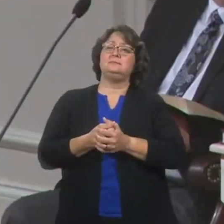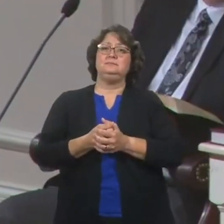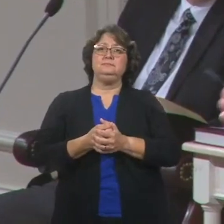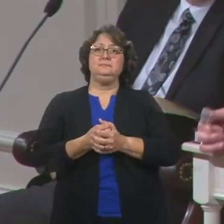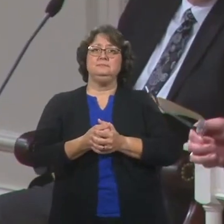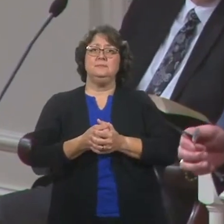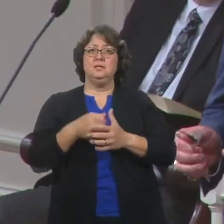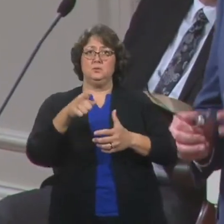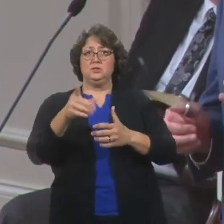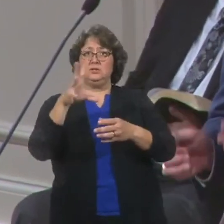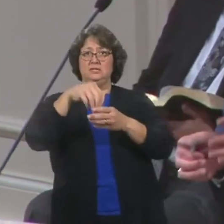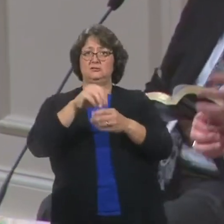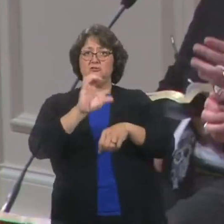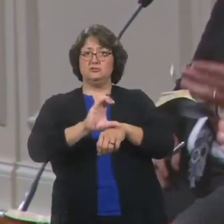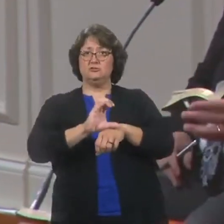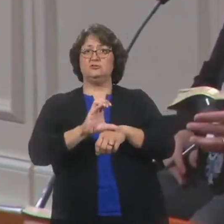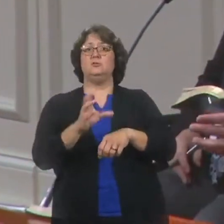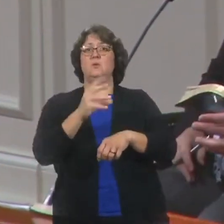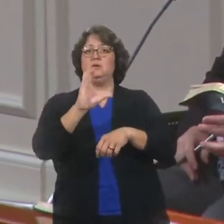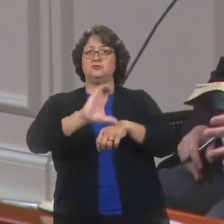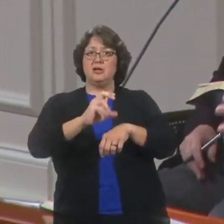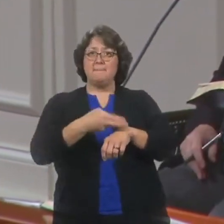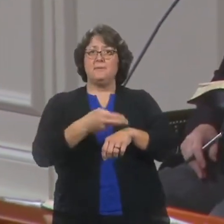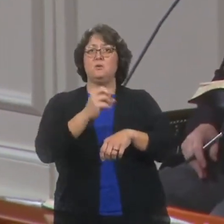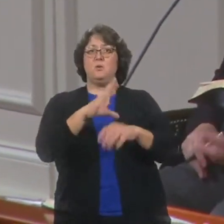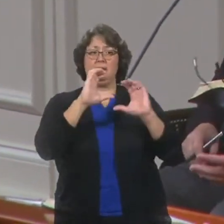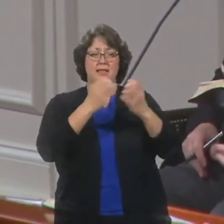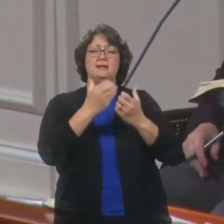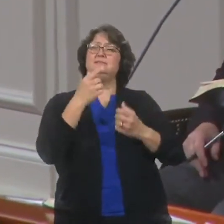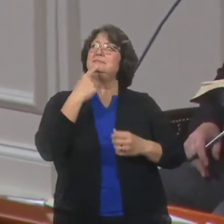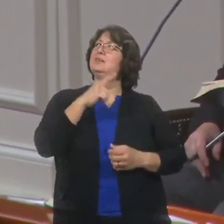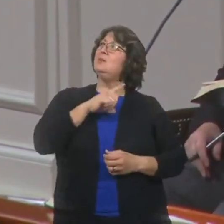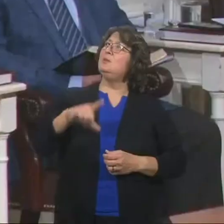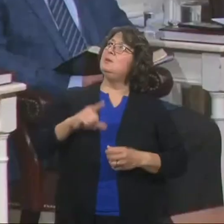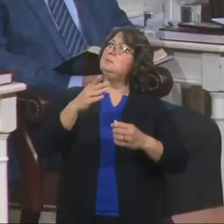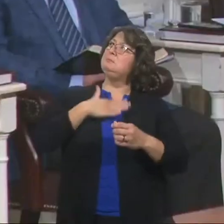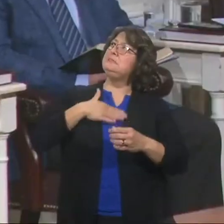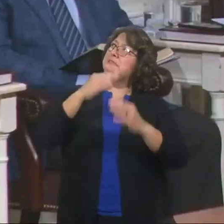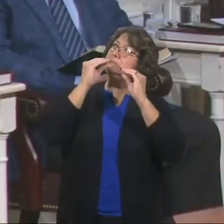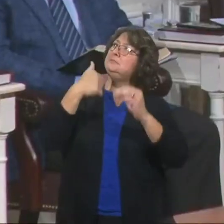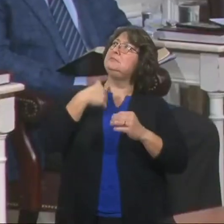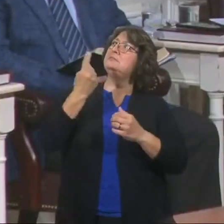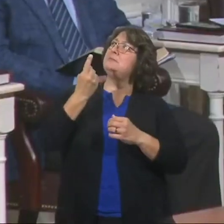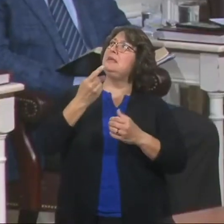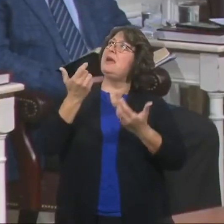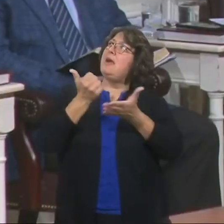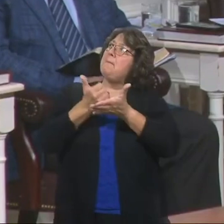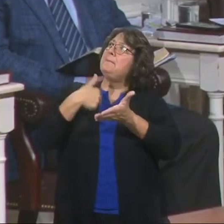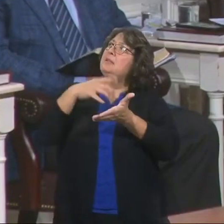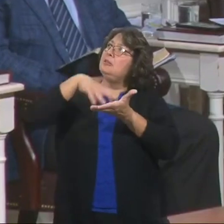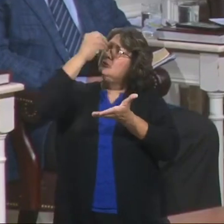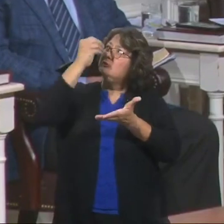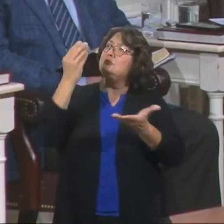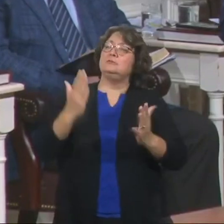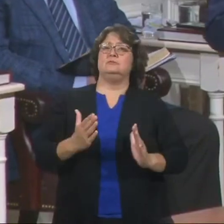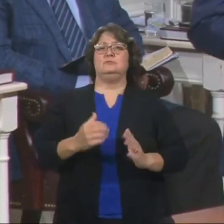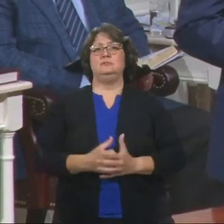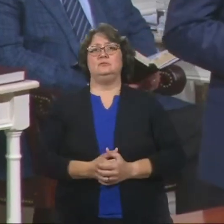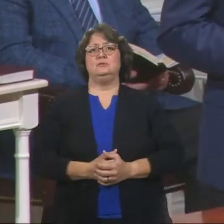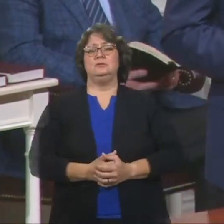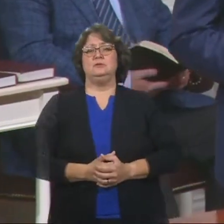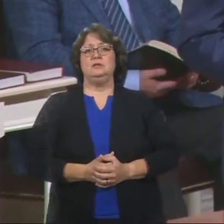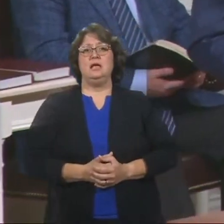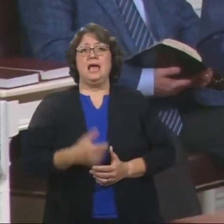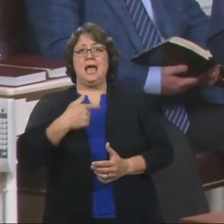When you're in church service or a chapel or a class, you're saying, Lord, please teach me something. Help me be a learner. I was walking with